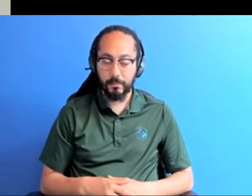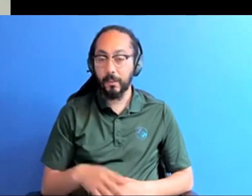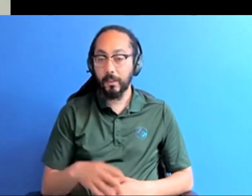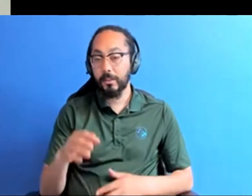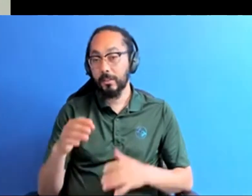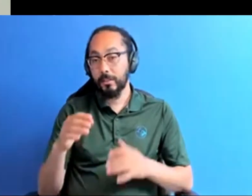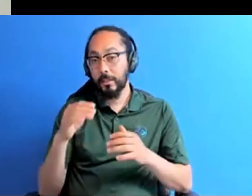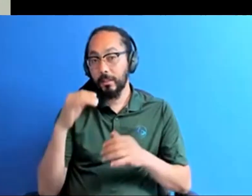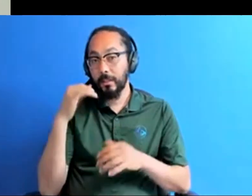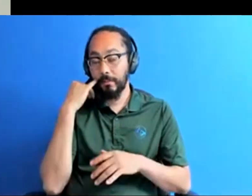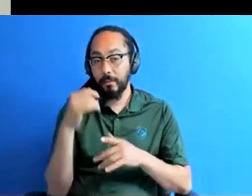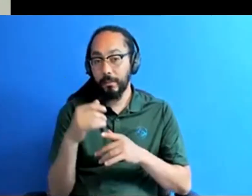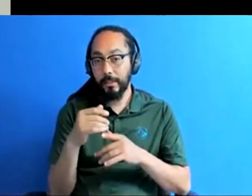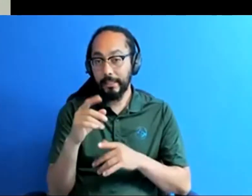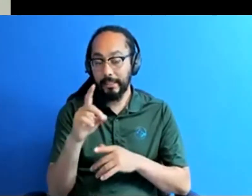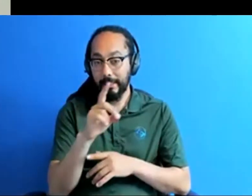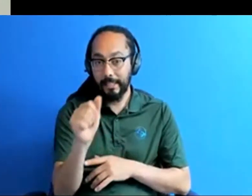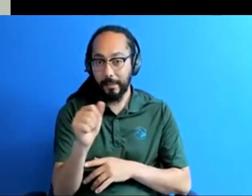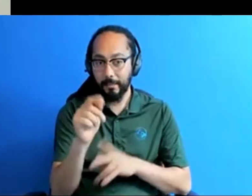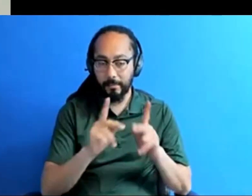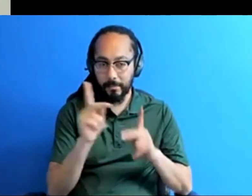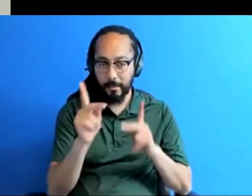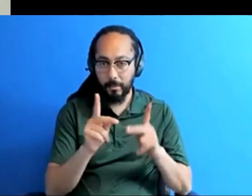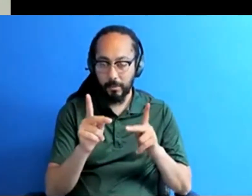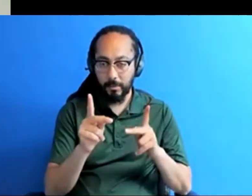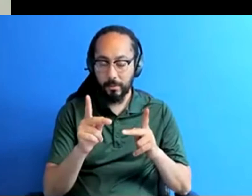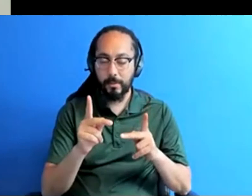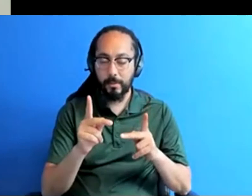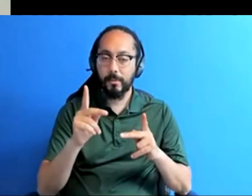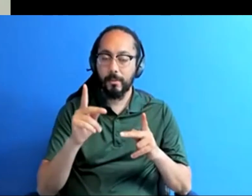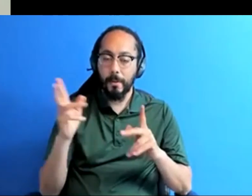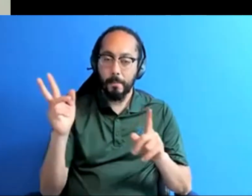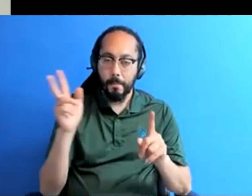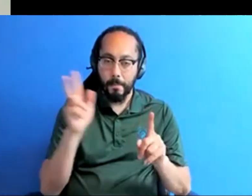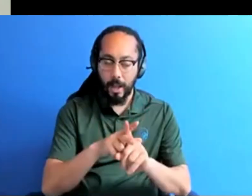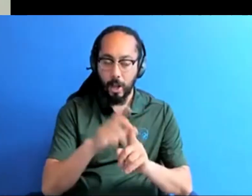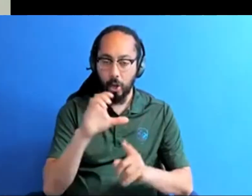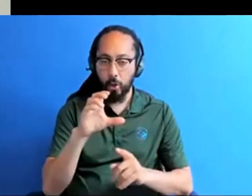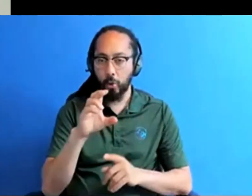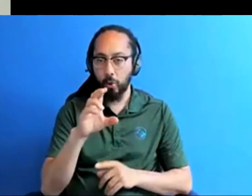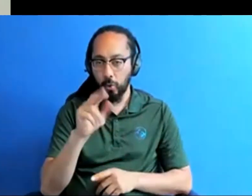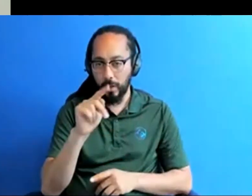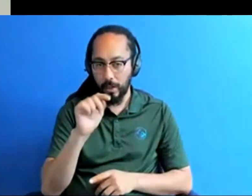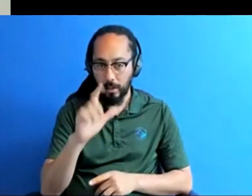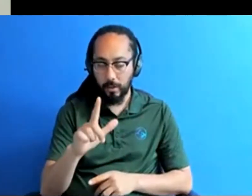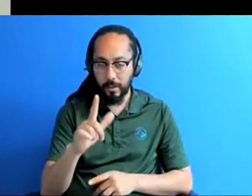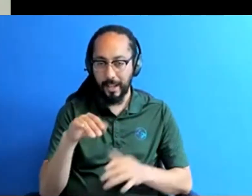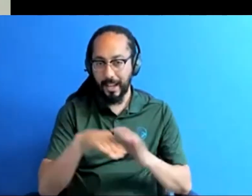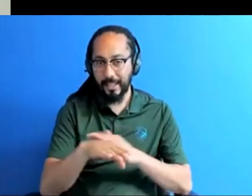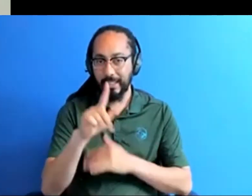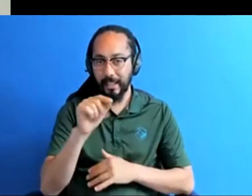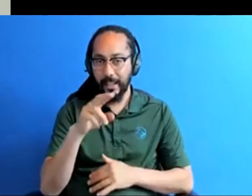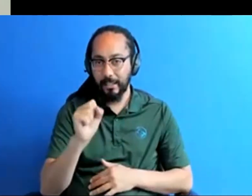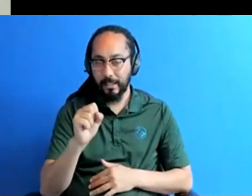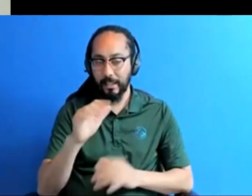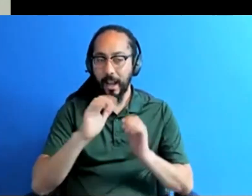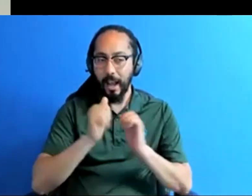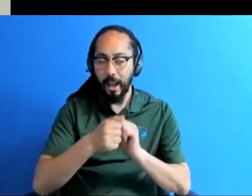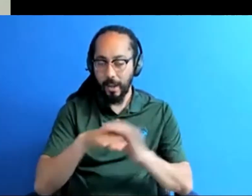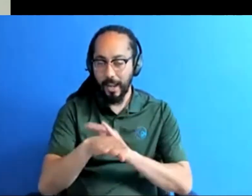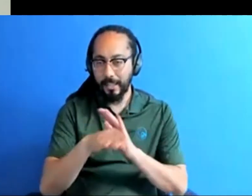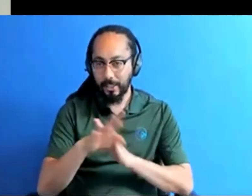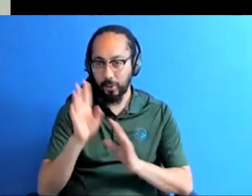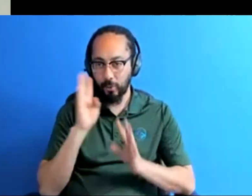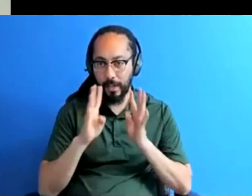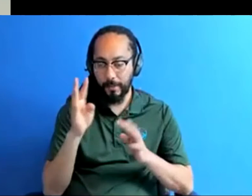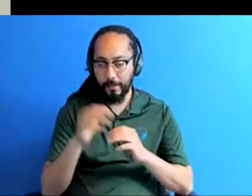You know, we apply a very critical access lens to how access can be created. And so